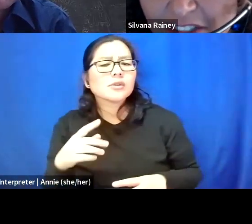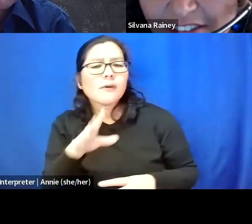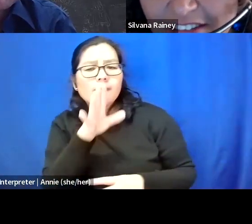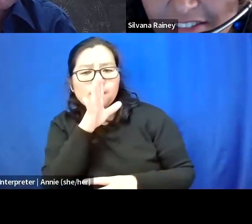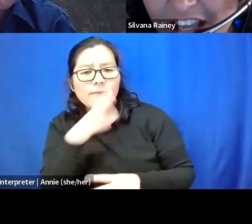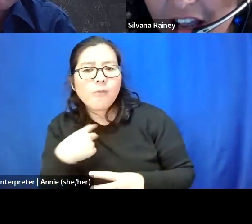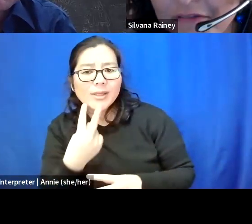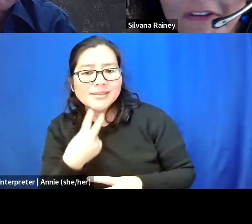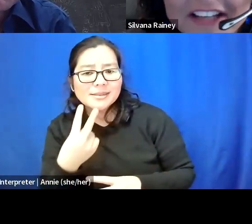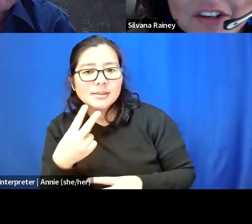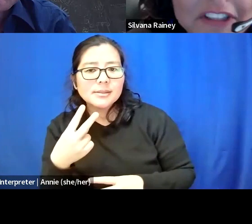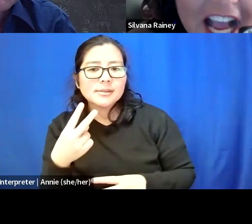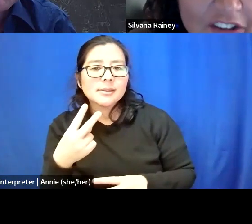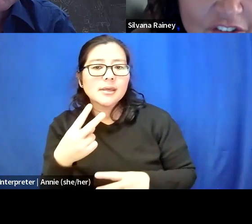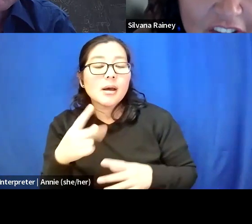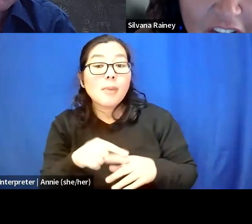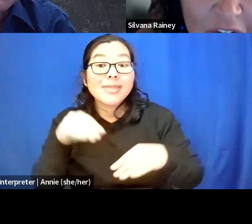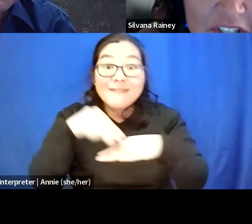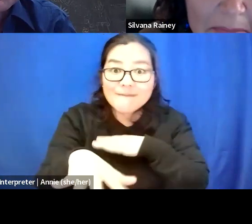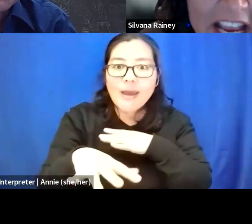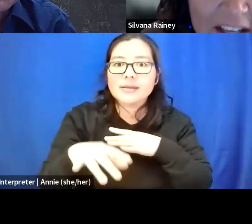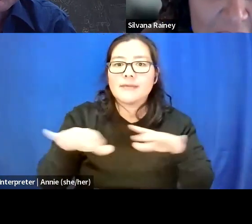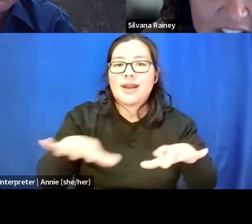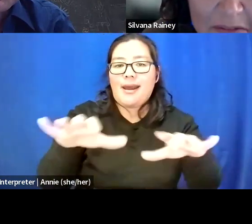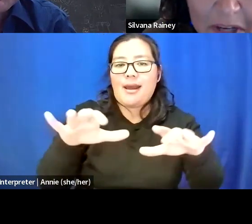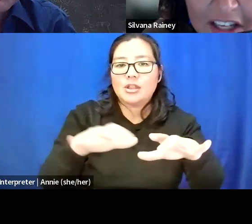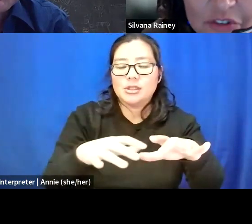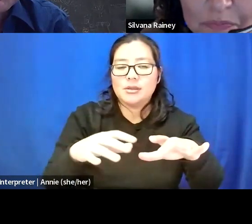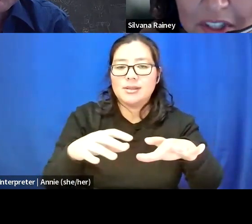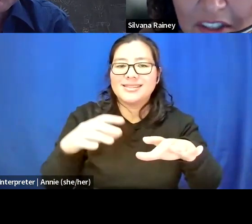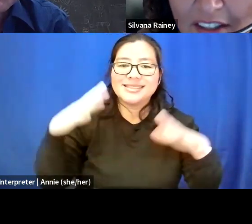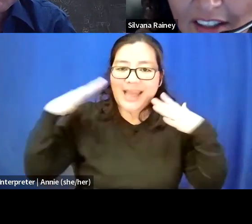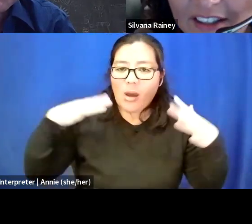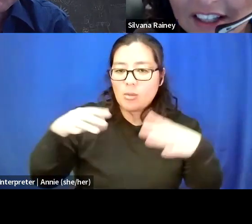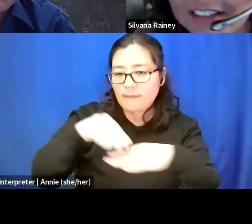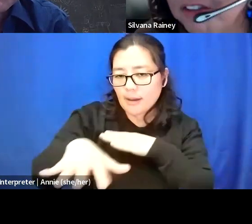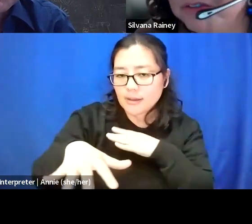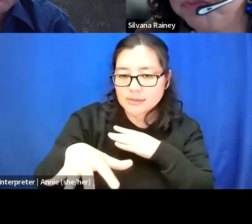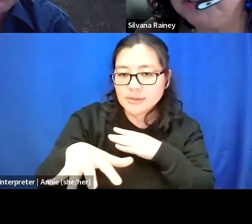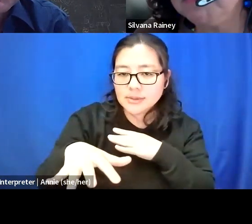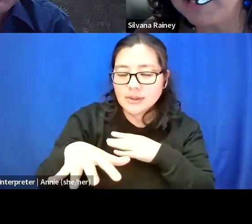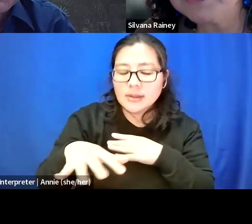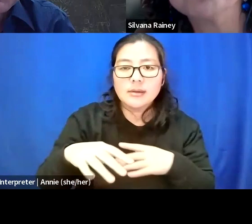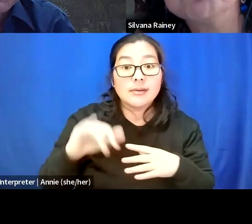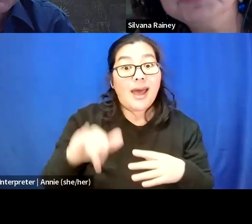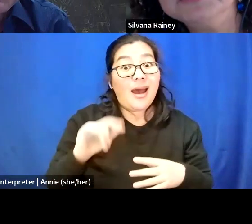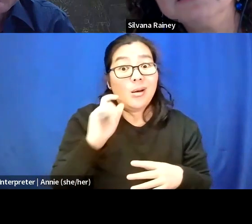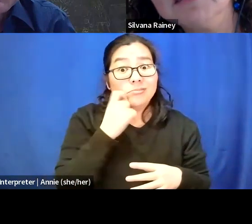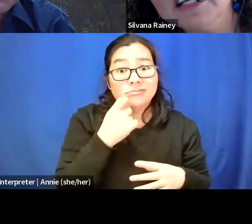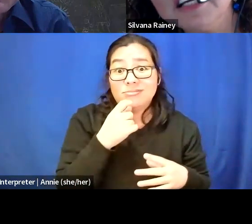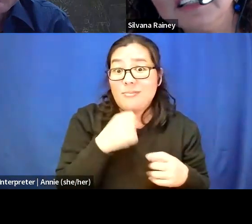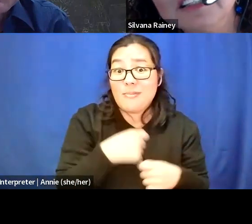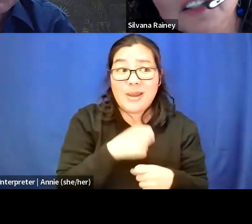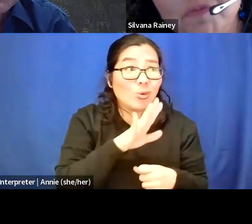the effects of an action or some elements on the page would be make your